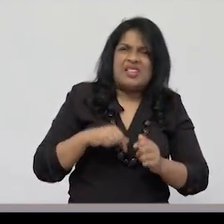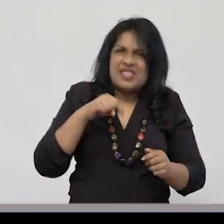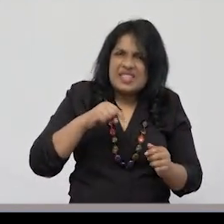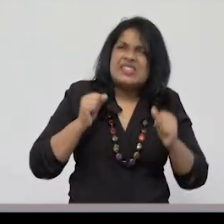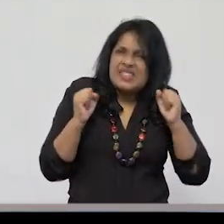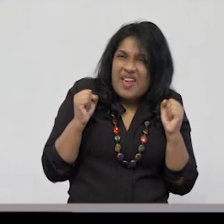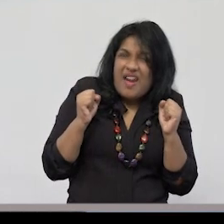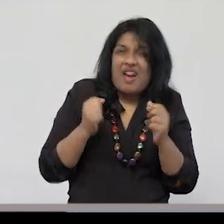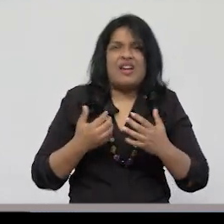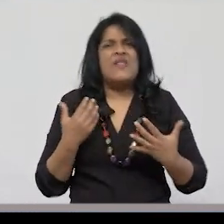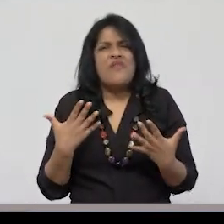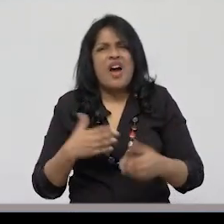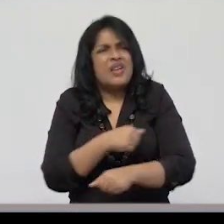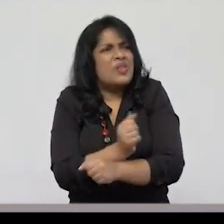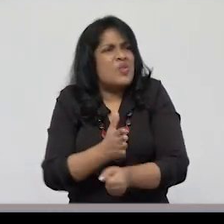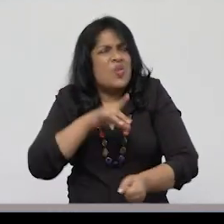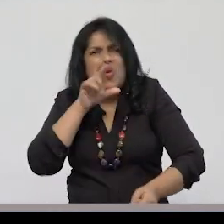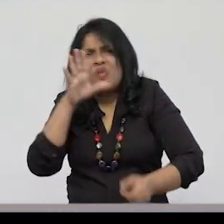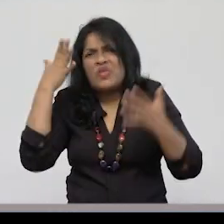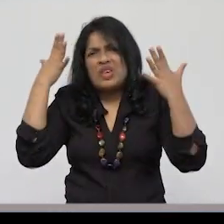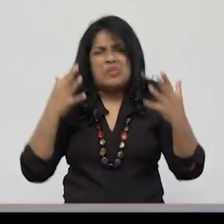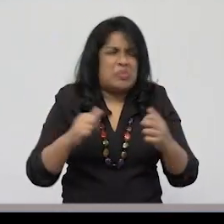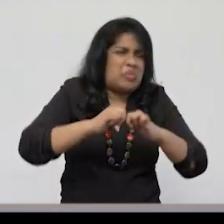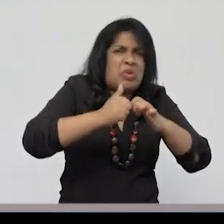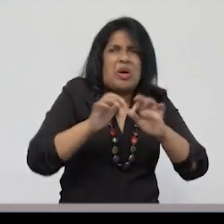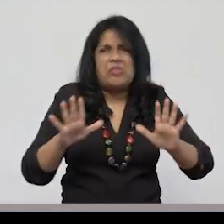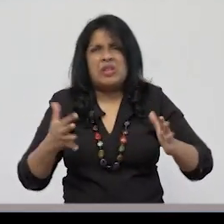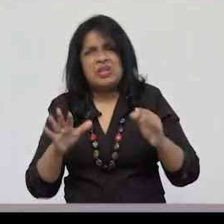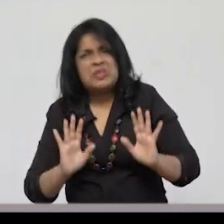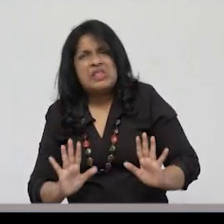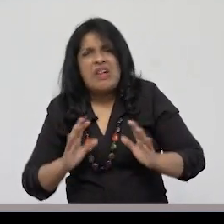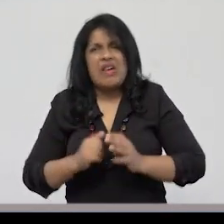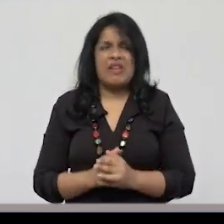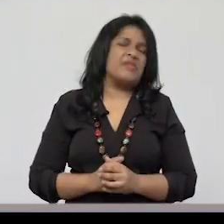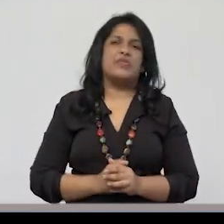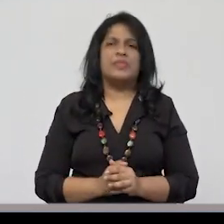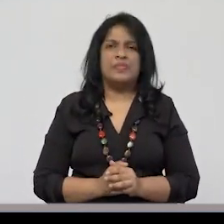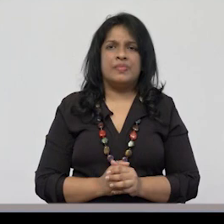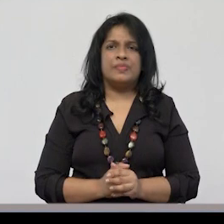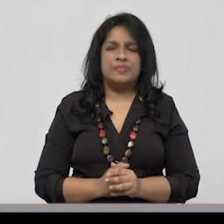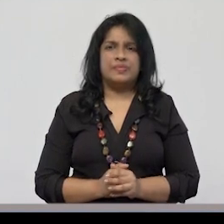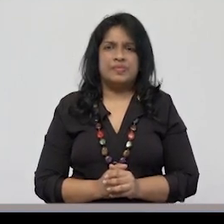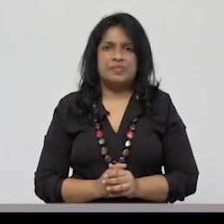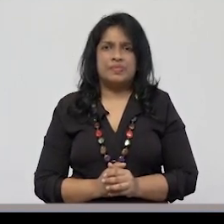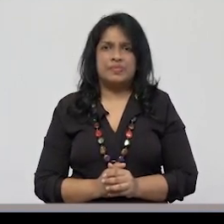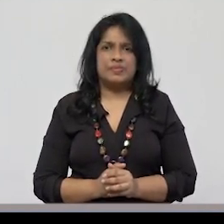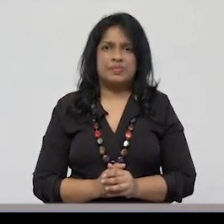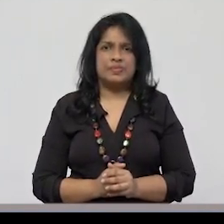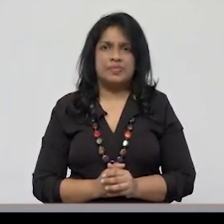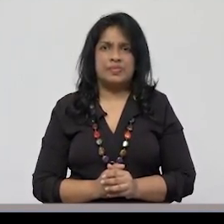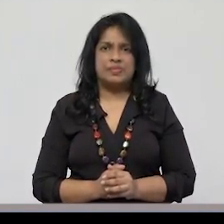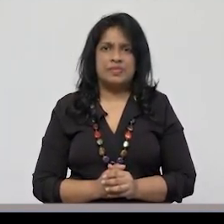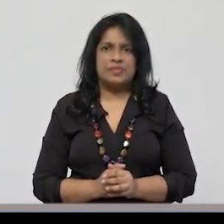This is a path we walk on. So what happens? COVID comes and we get some good habits